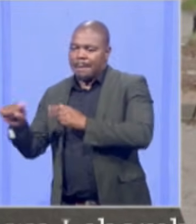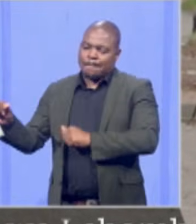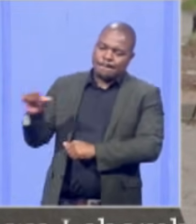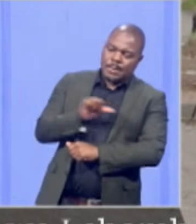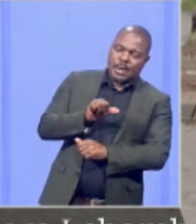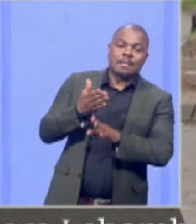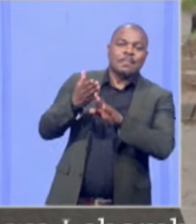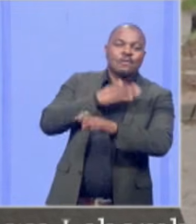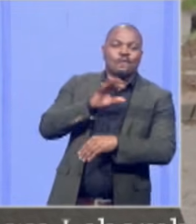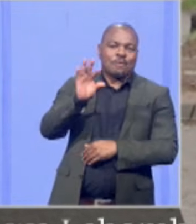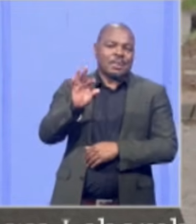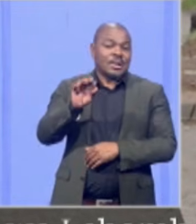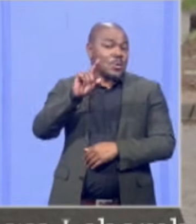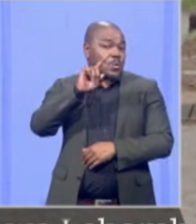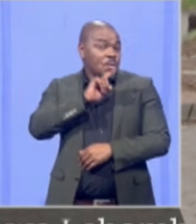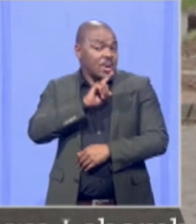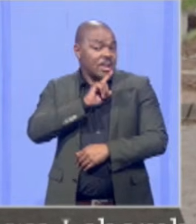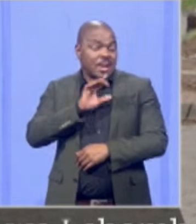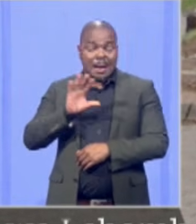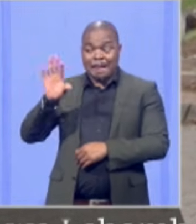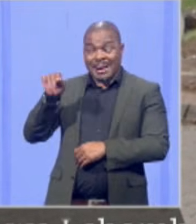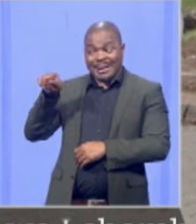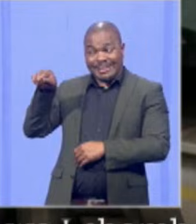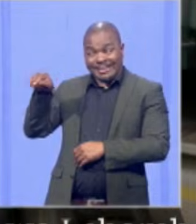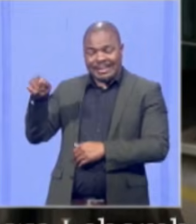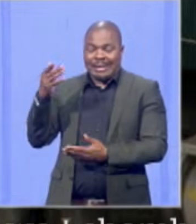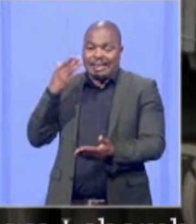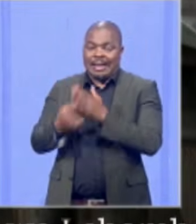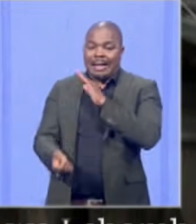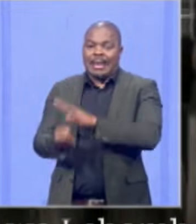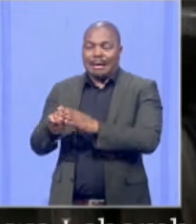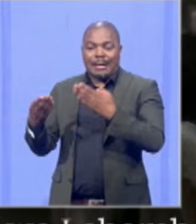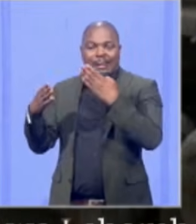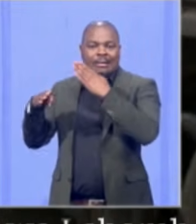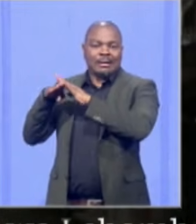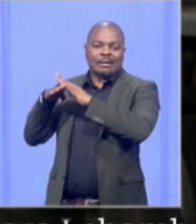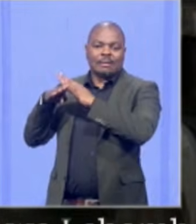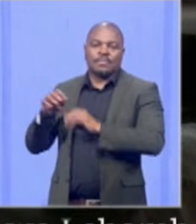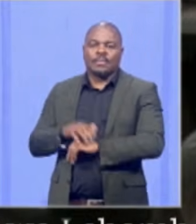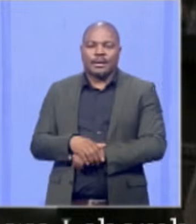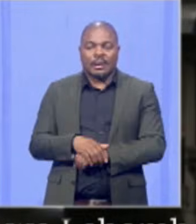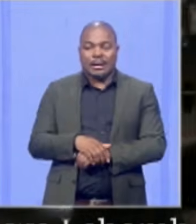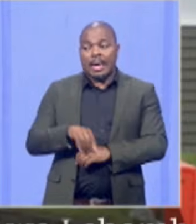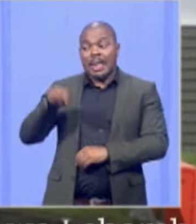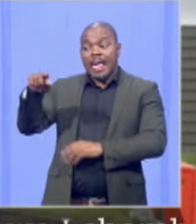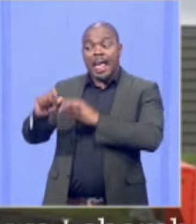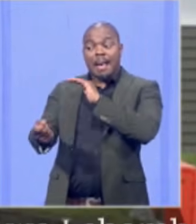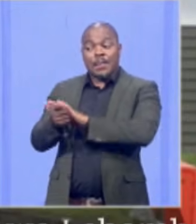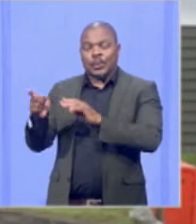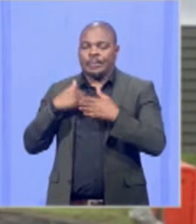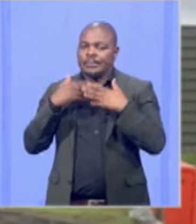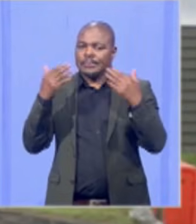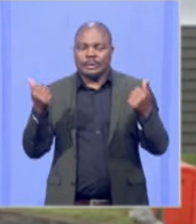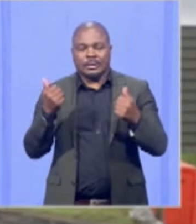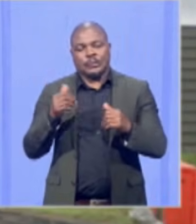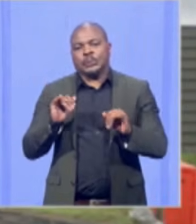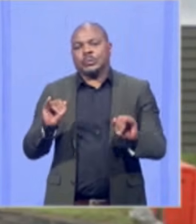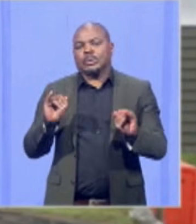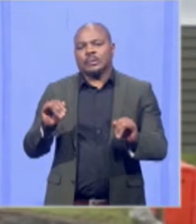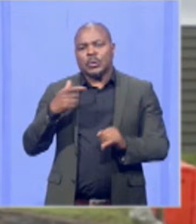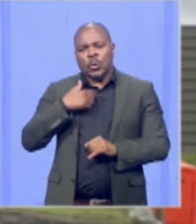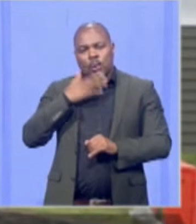mosupologo jaaka go na le kgonagalo ya maparego ka letsatsi leo. We don't know what is going to happen. We are so vulnerable. We